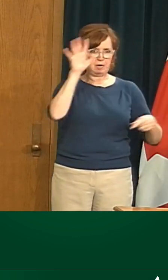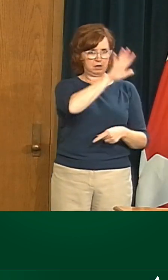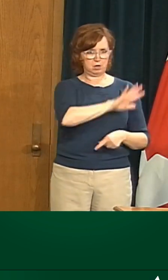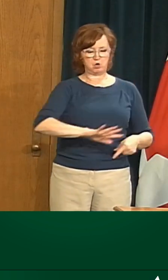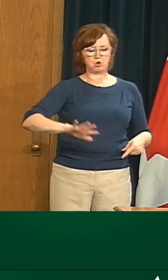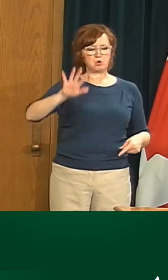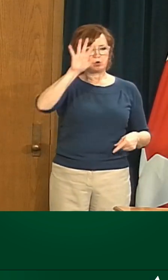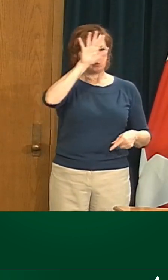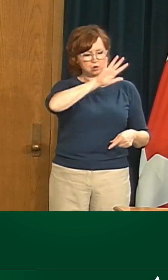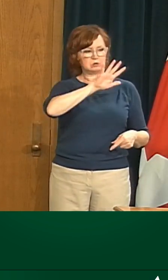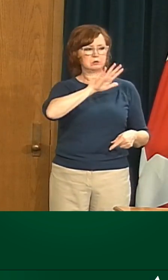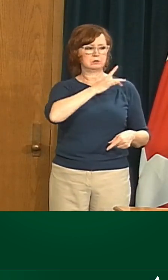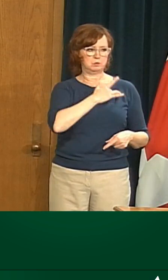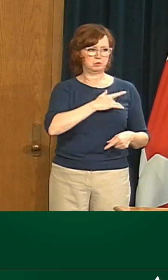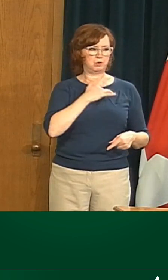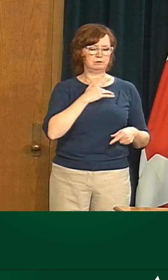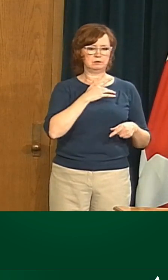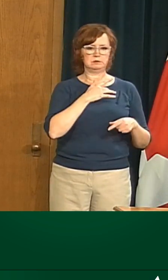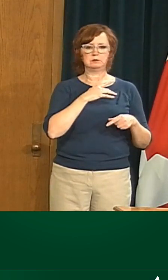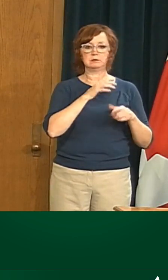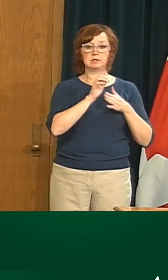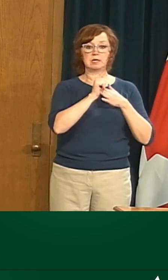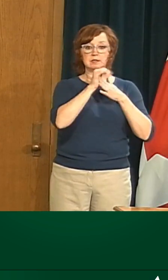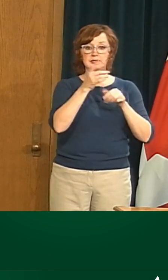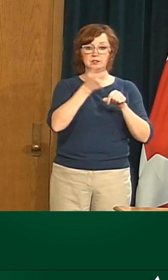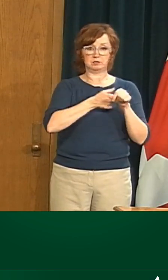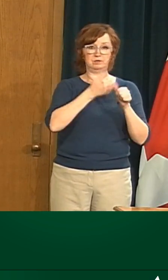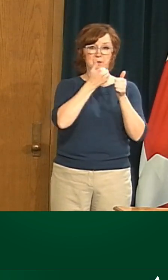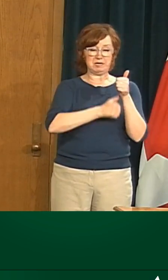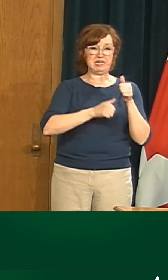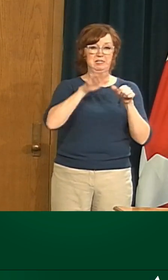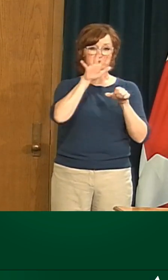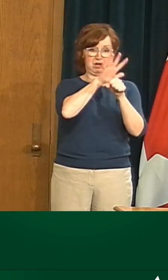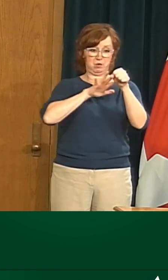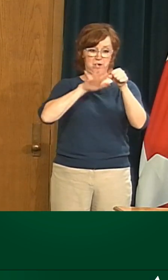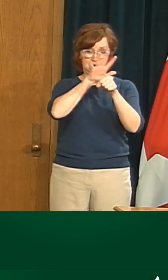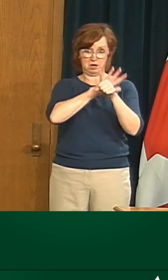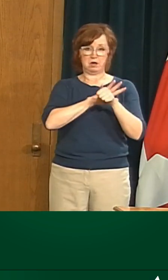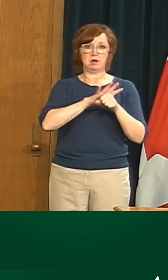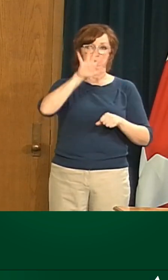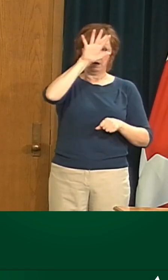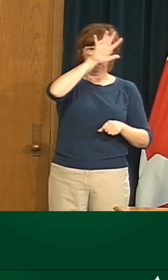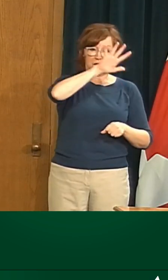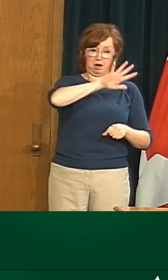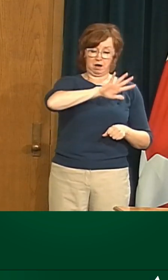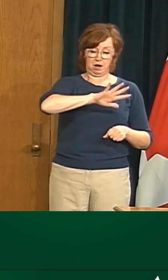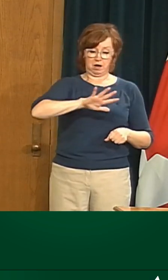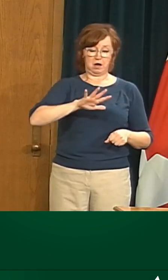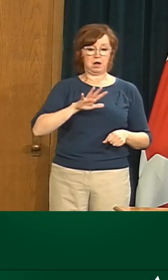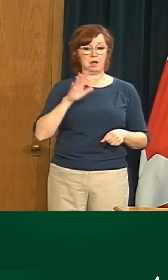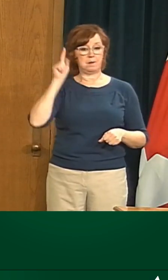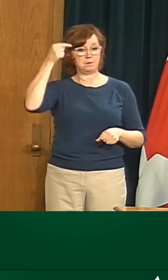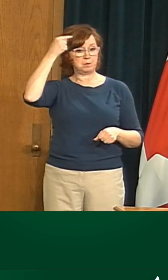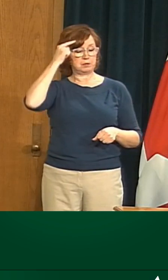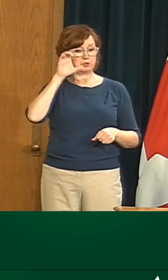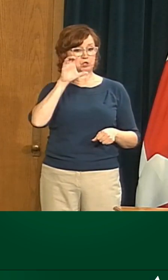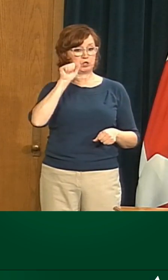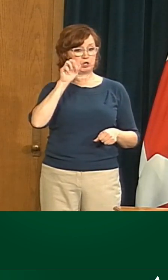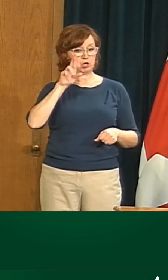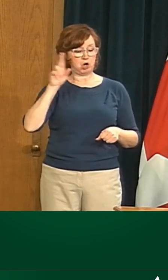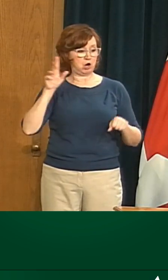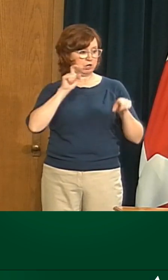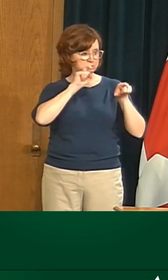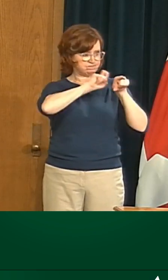a bi-weekly basis, and now may even be at a weekly call. But she continues to be in touch with